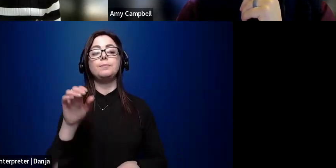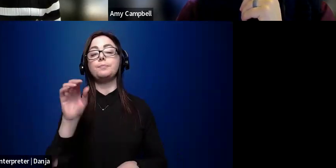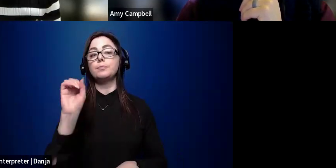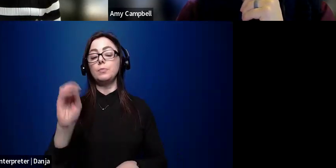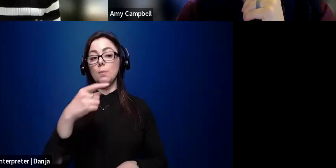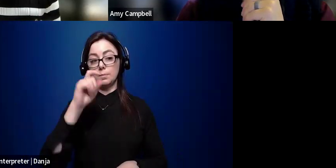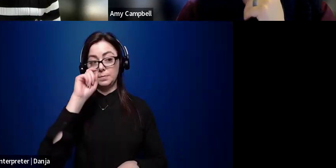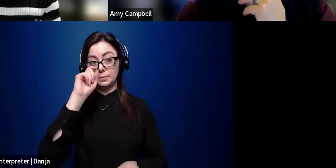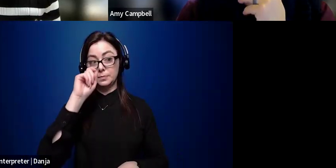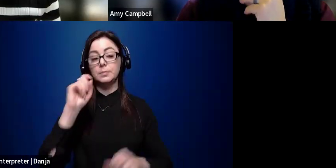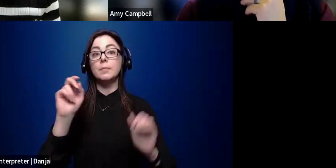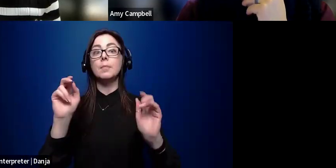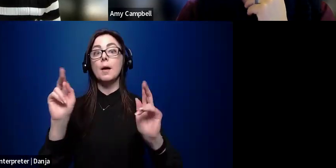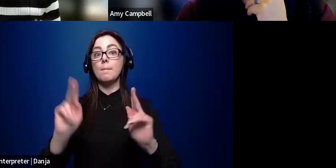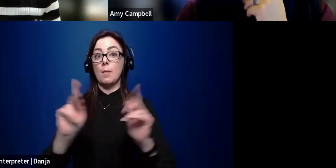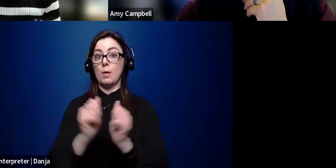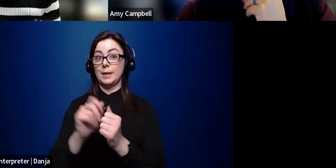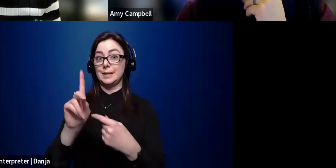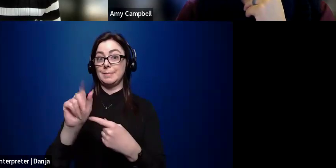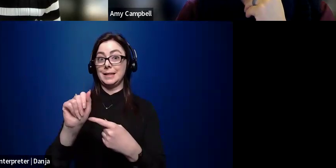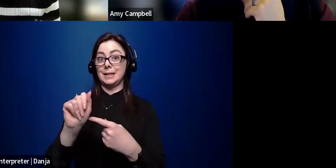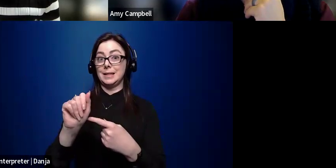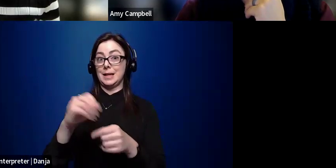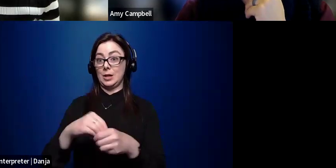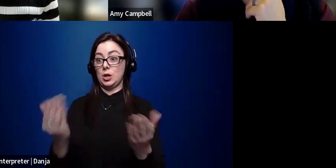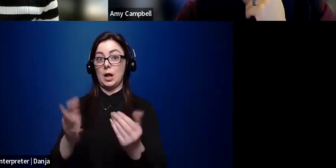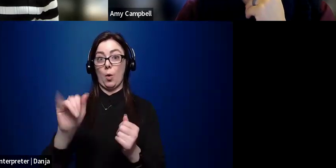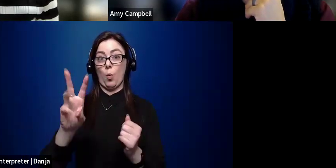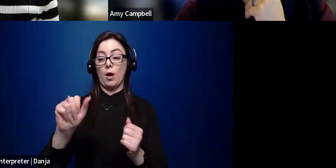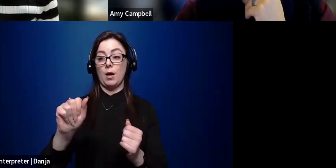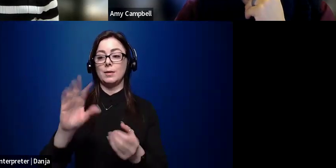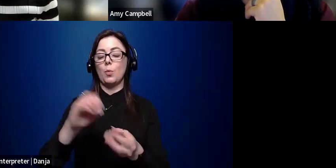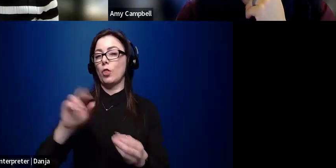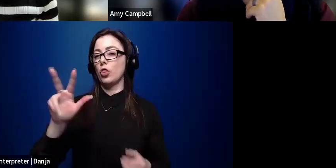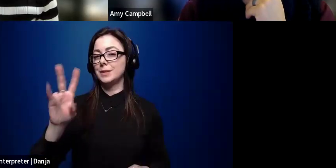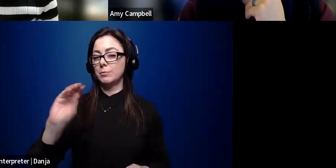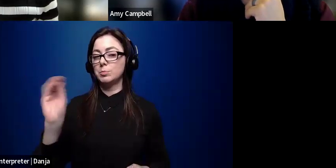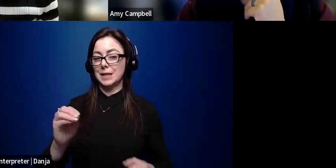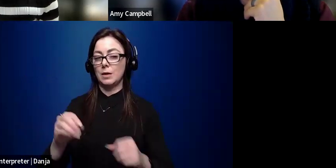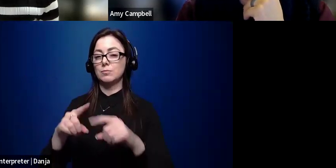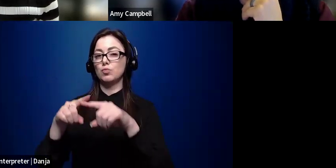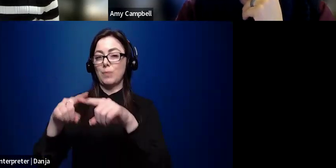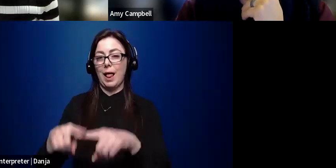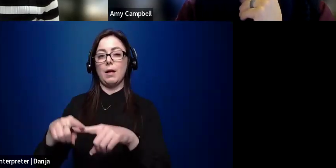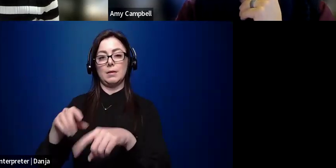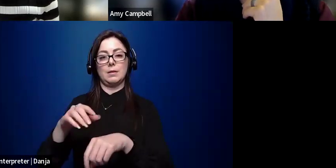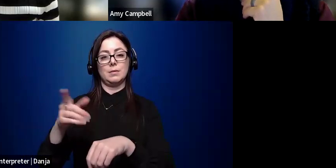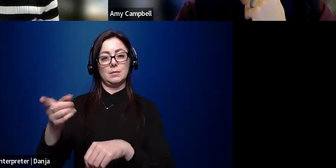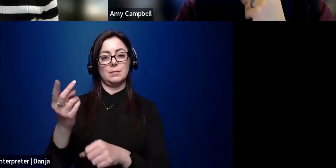37% of people with disabilities in Iowa rely on Medicaid. And most of that is going